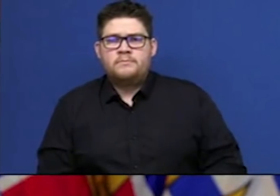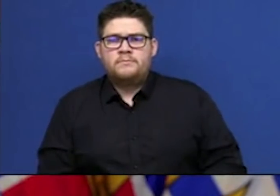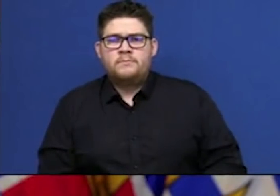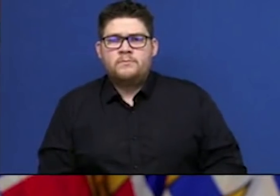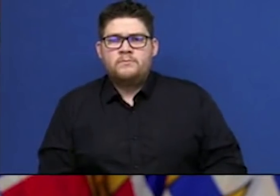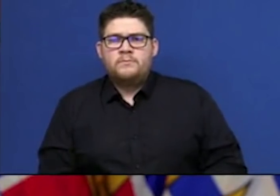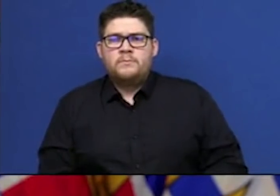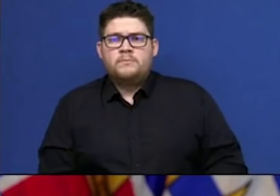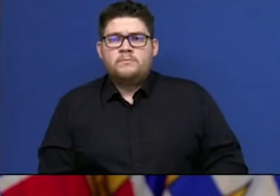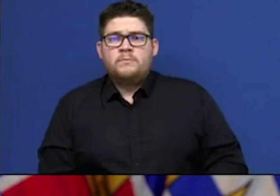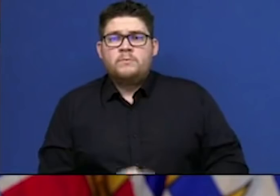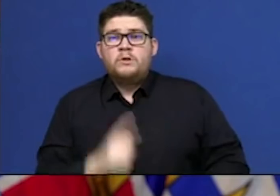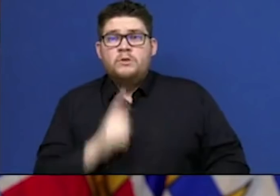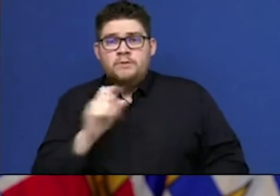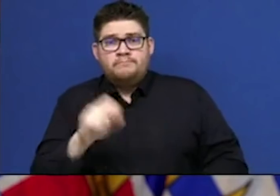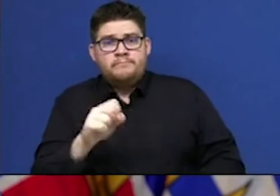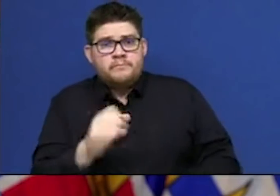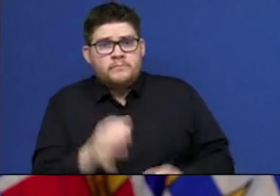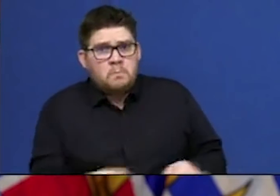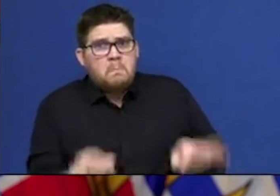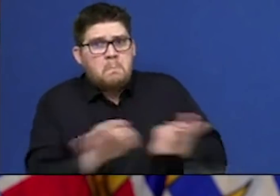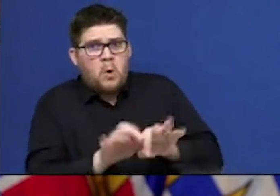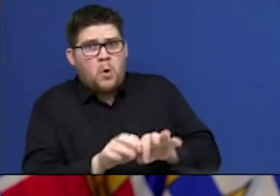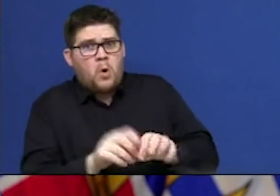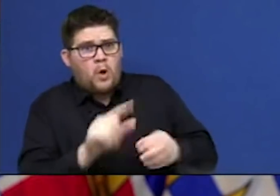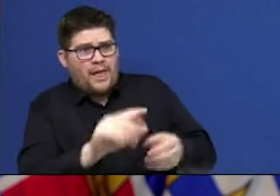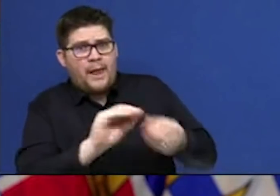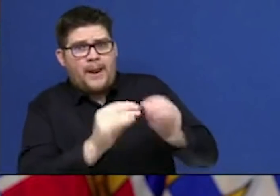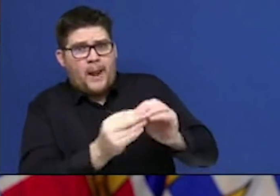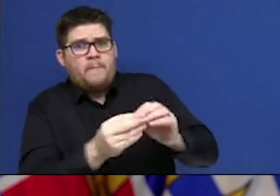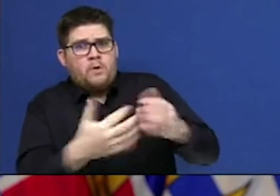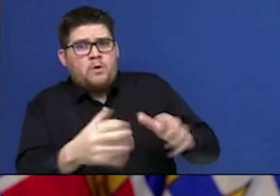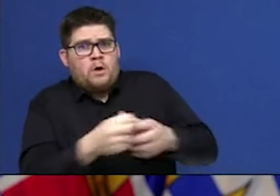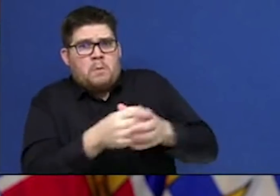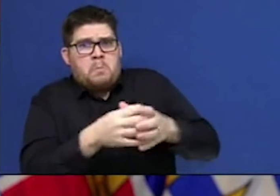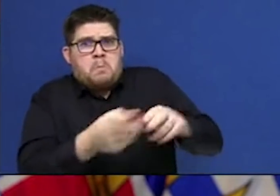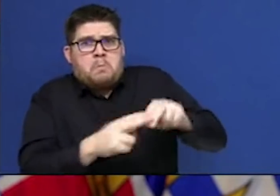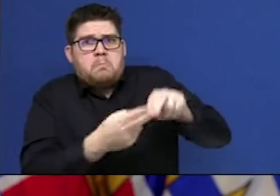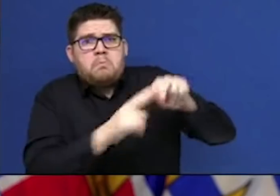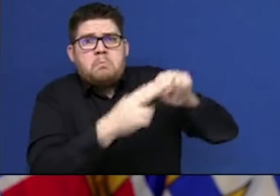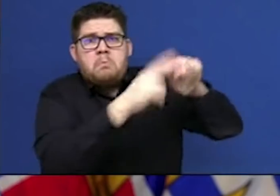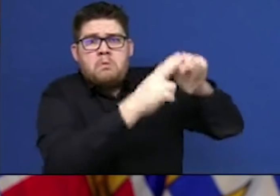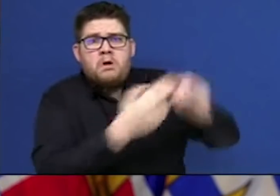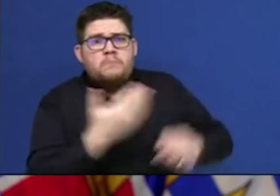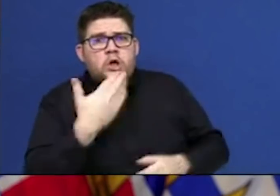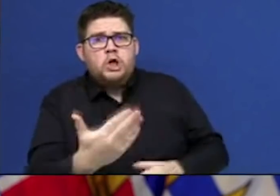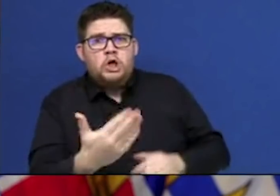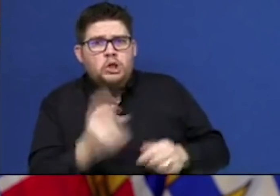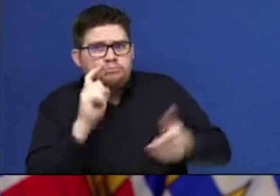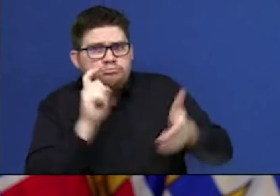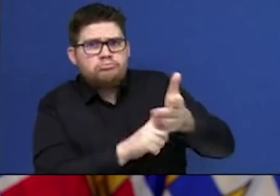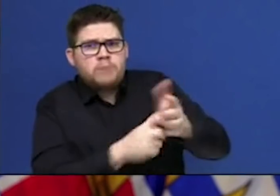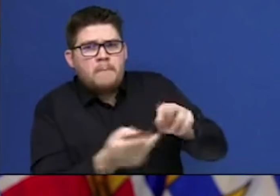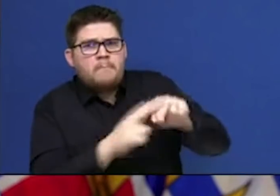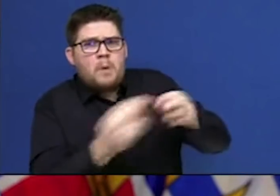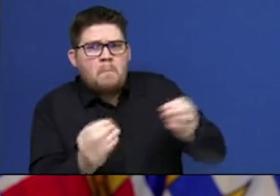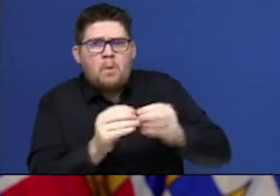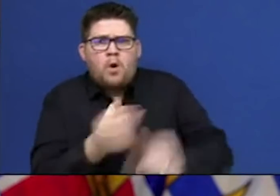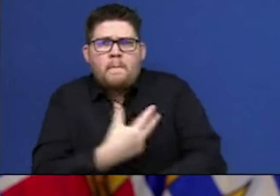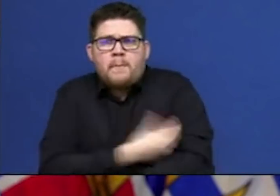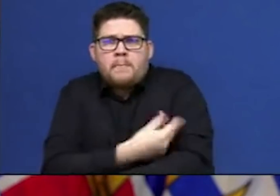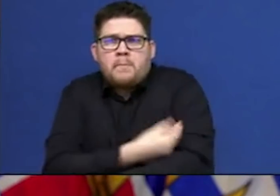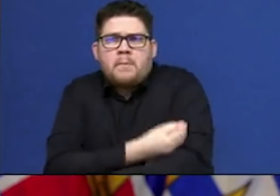and more people across British Columbia. As part of our vaccination program, we have a